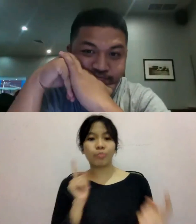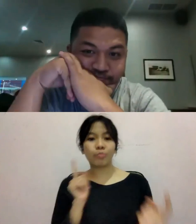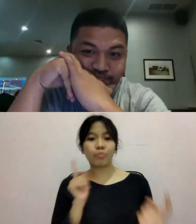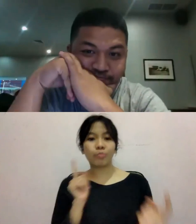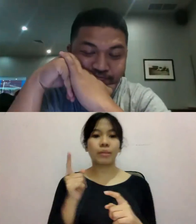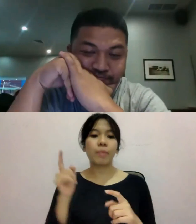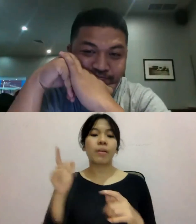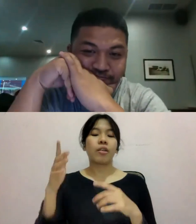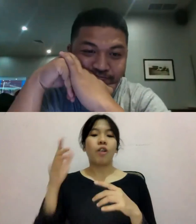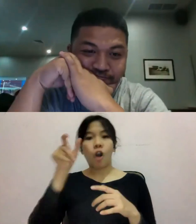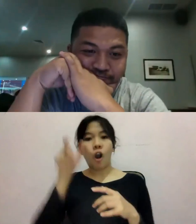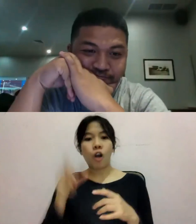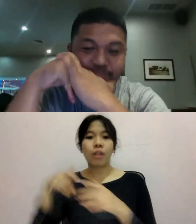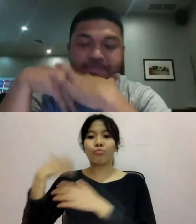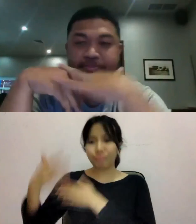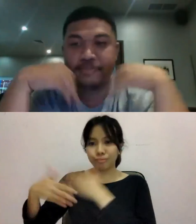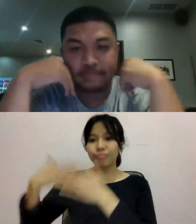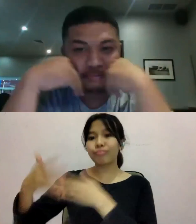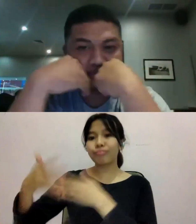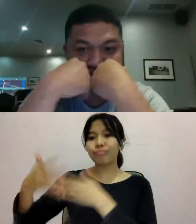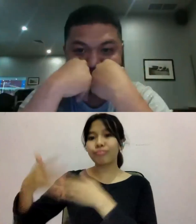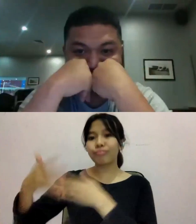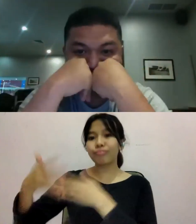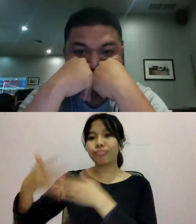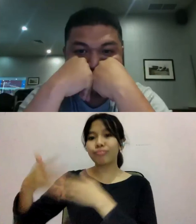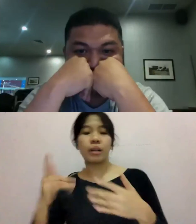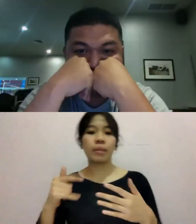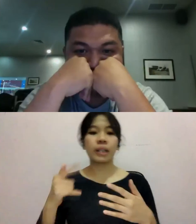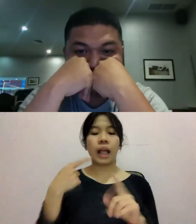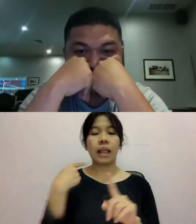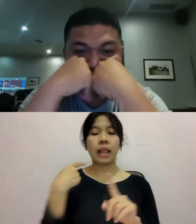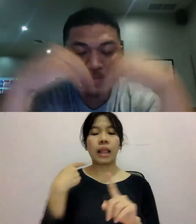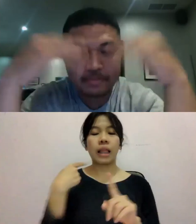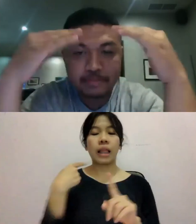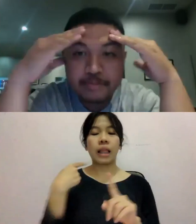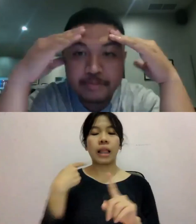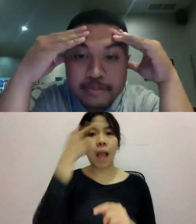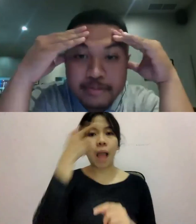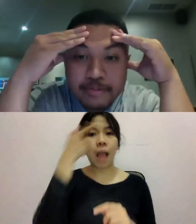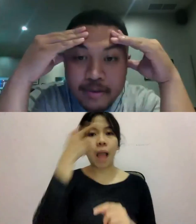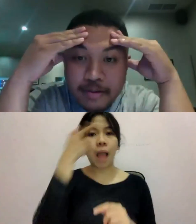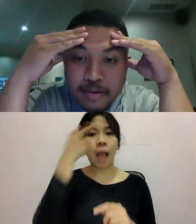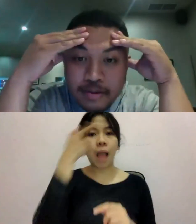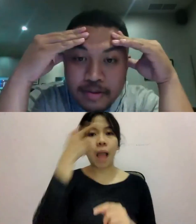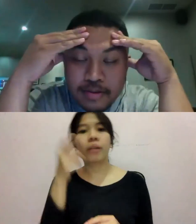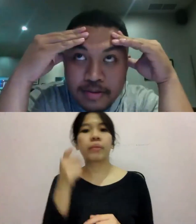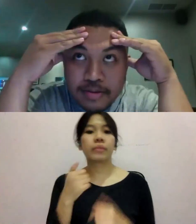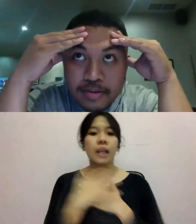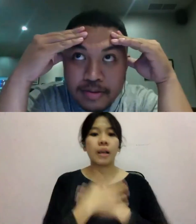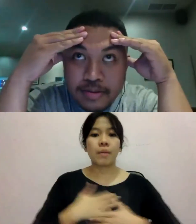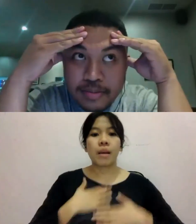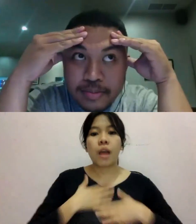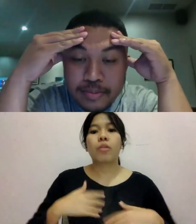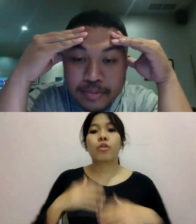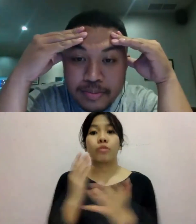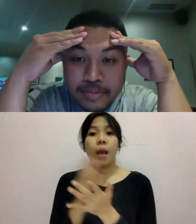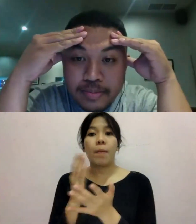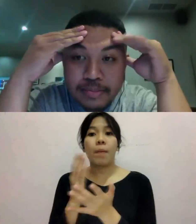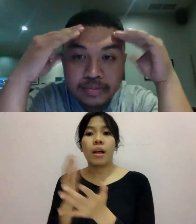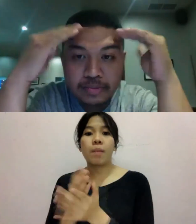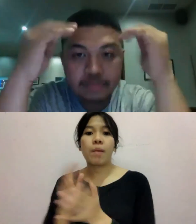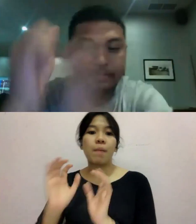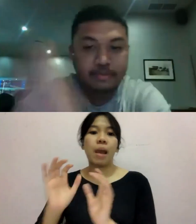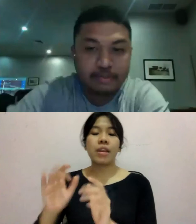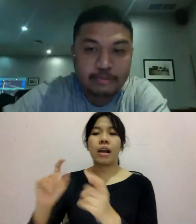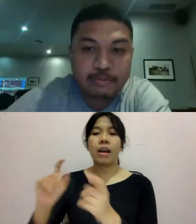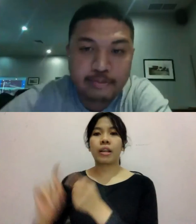me to be more comfortable. And also I've got respectful and supportive friends and colleagues